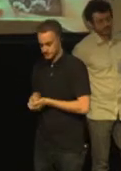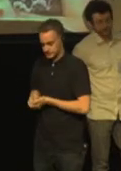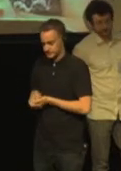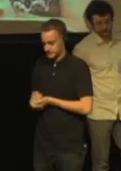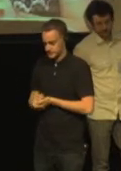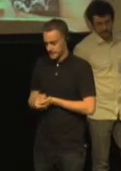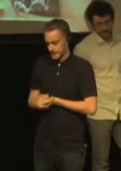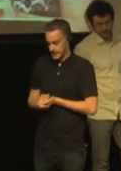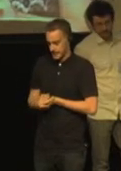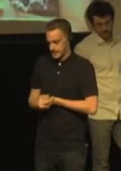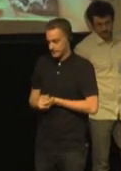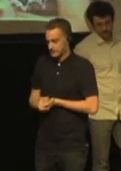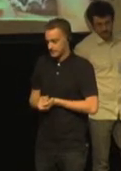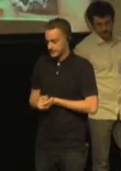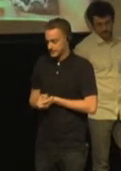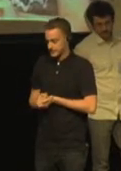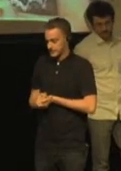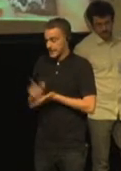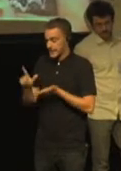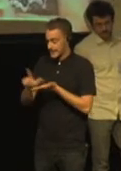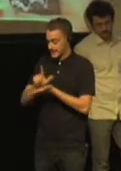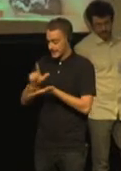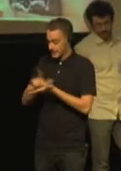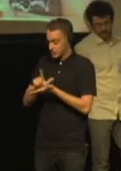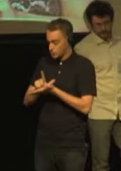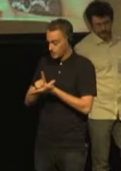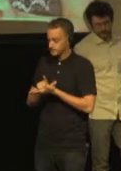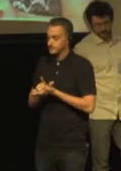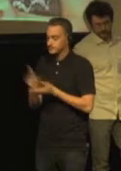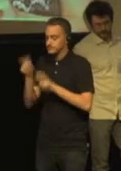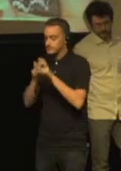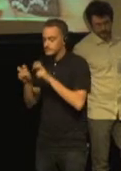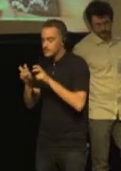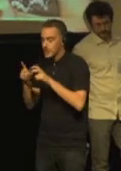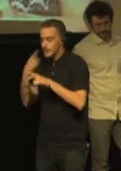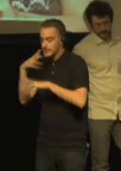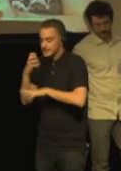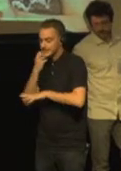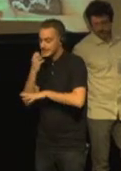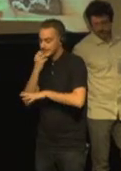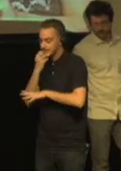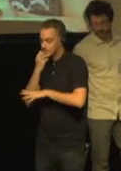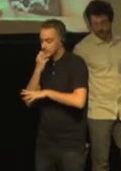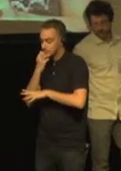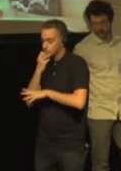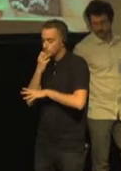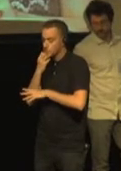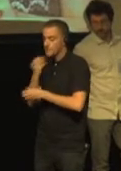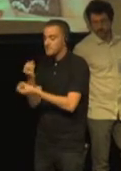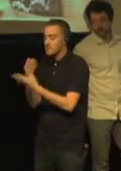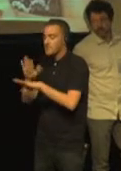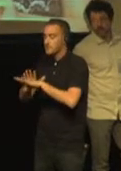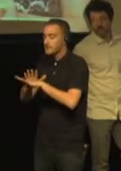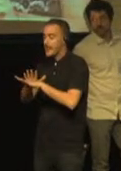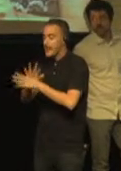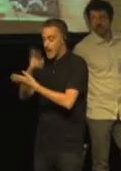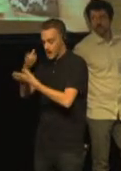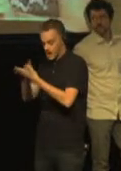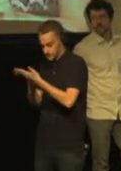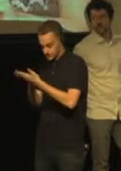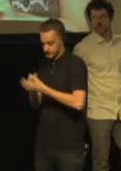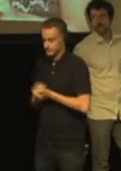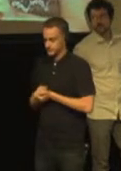studies had been undertaken that we could use to help us calculate this number. So we used a study that